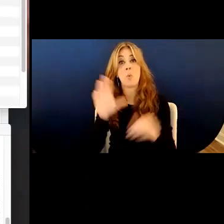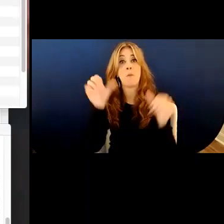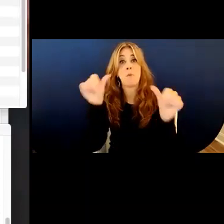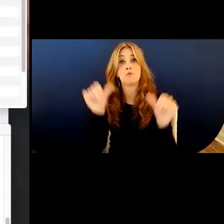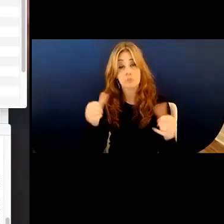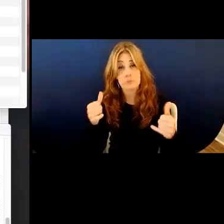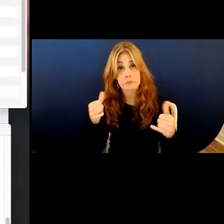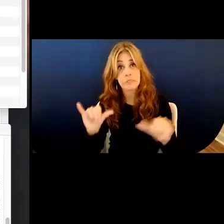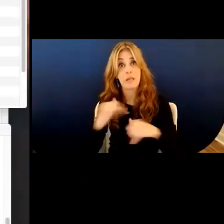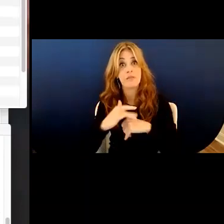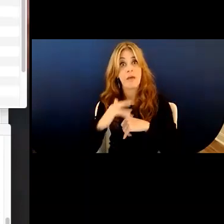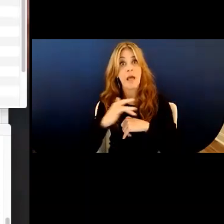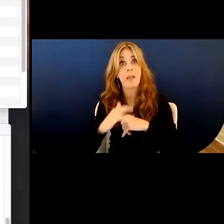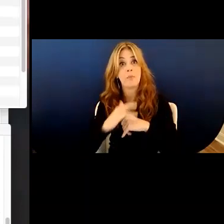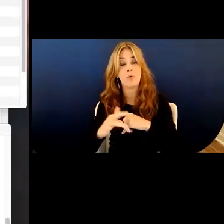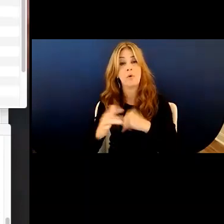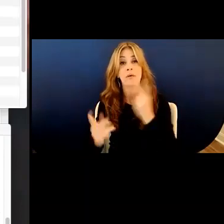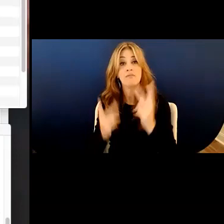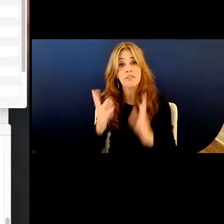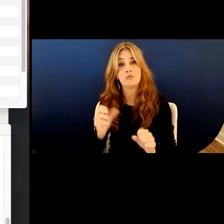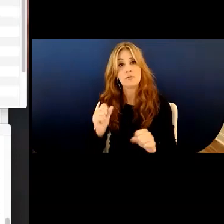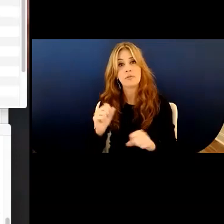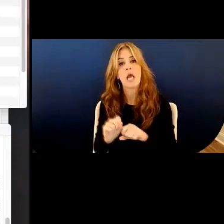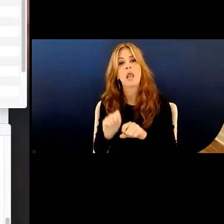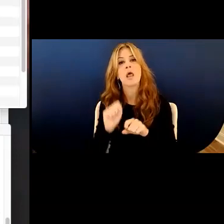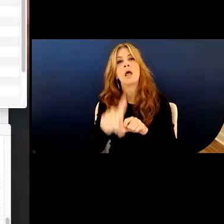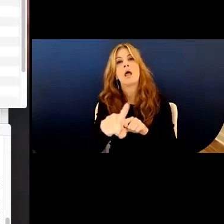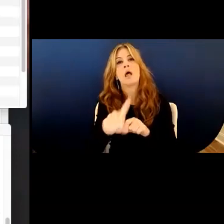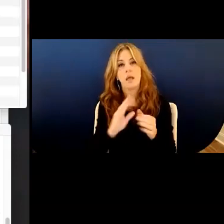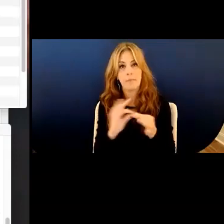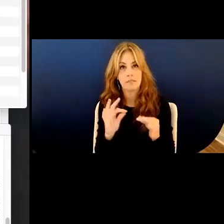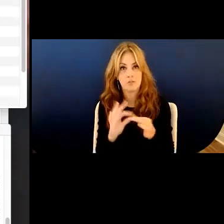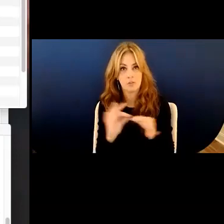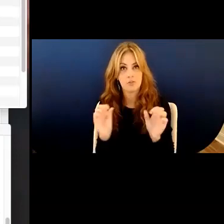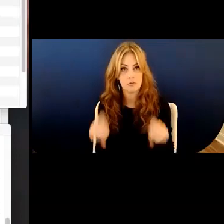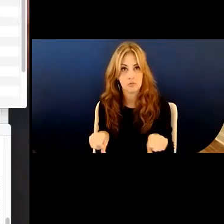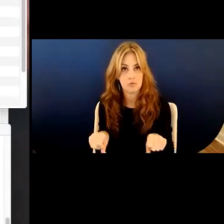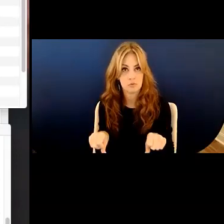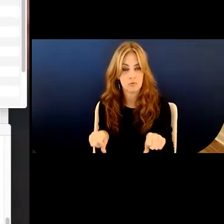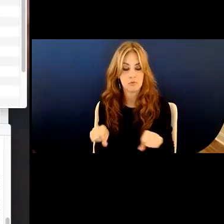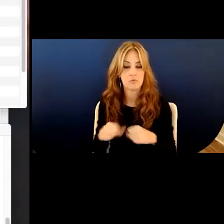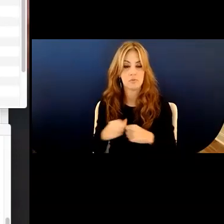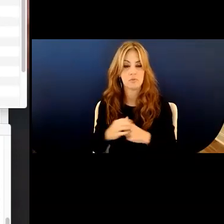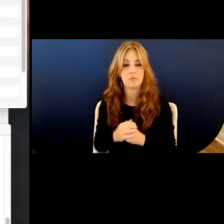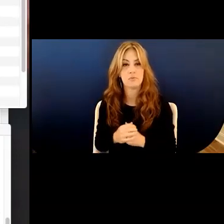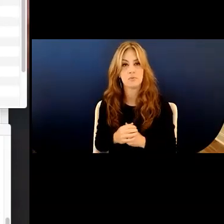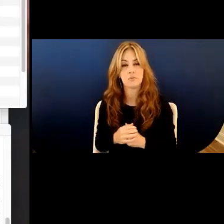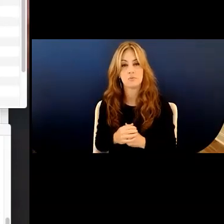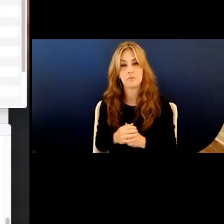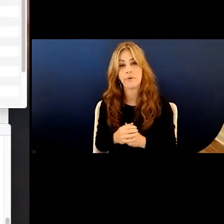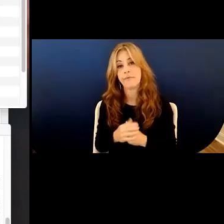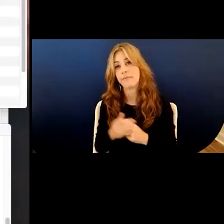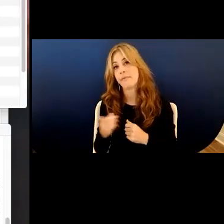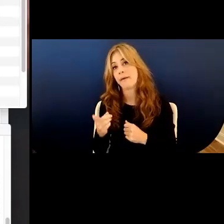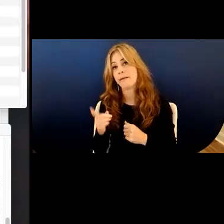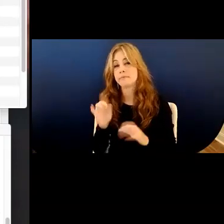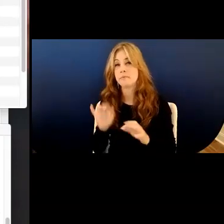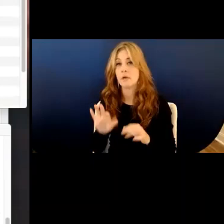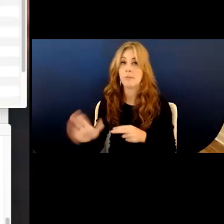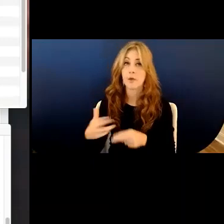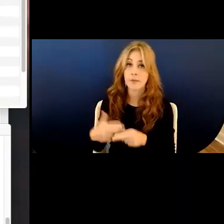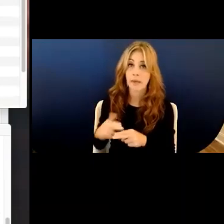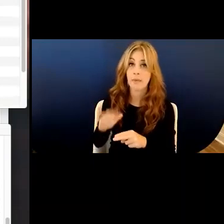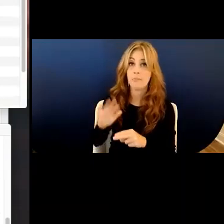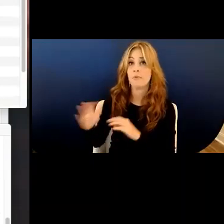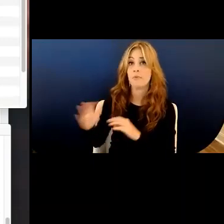available, your visitors can send you a message. They put in their name, their email